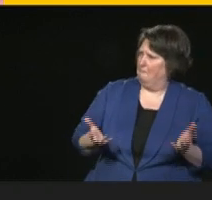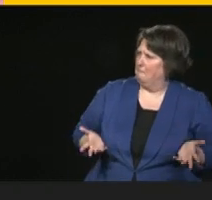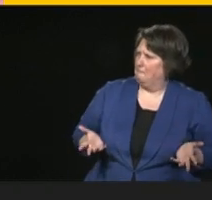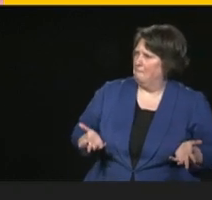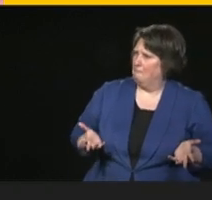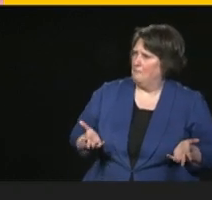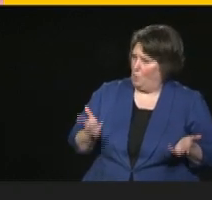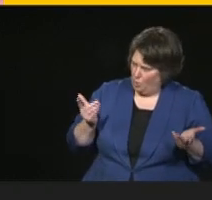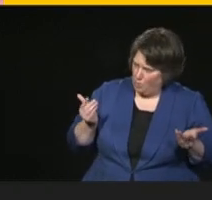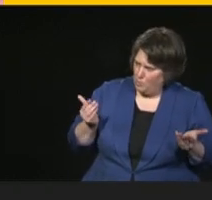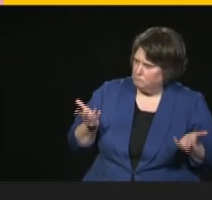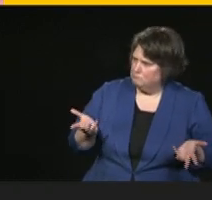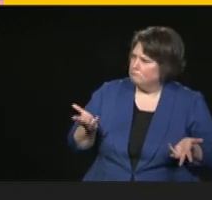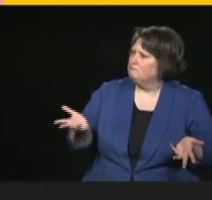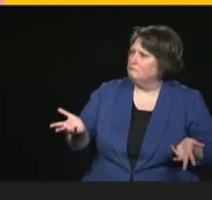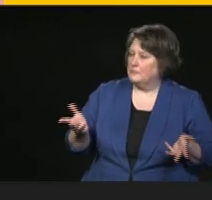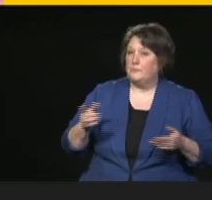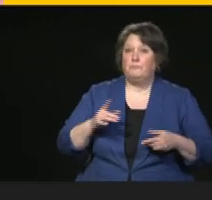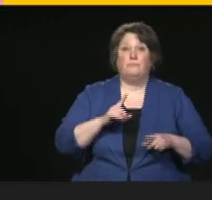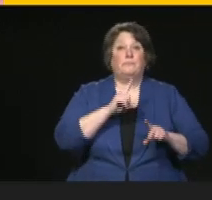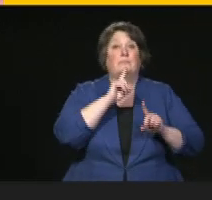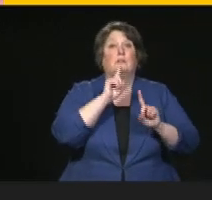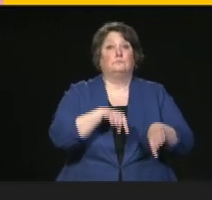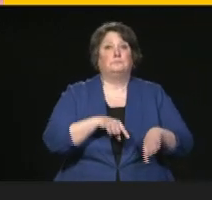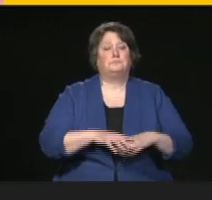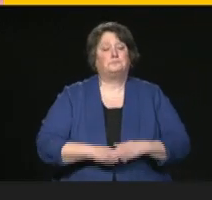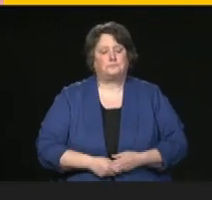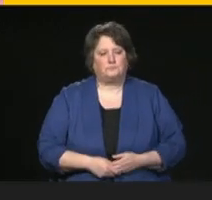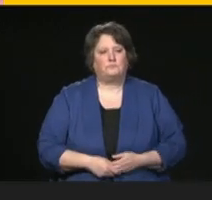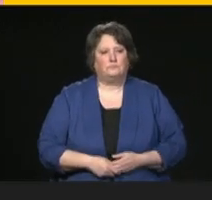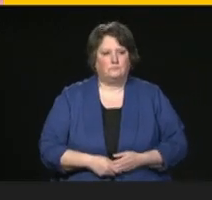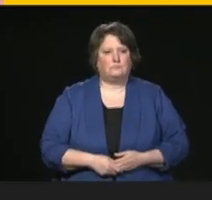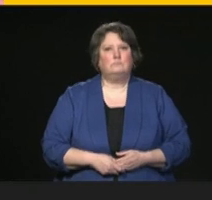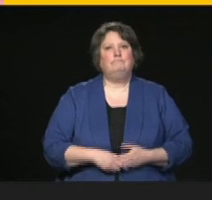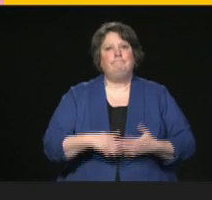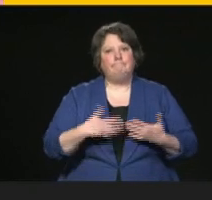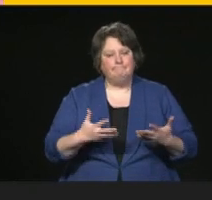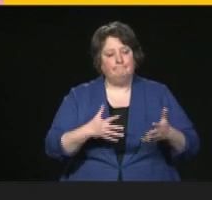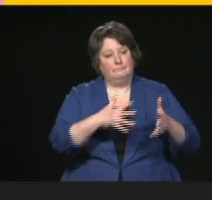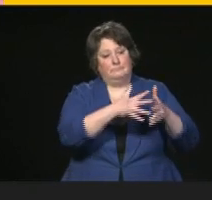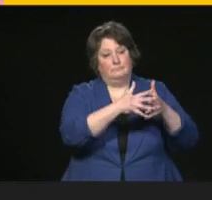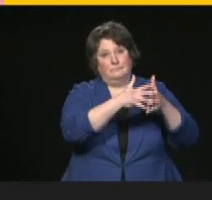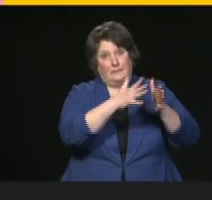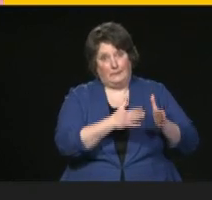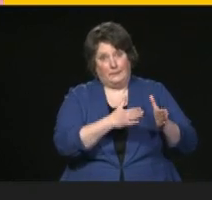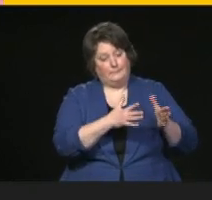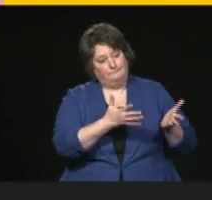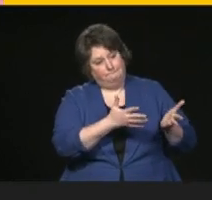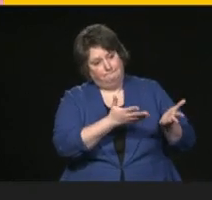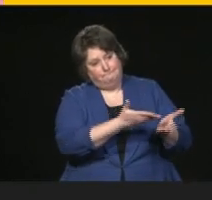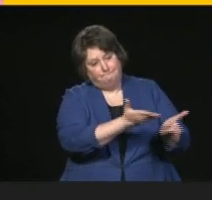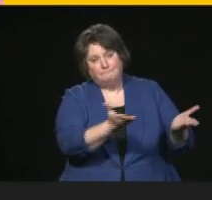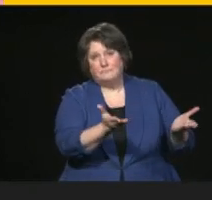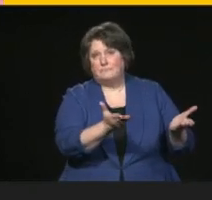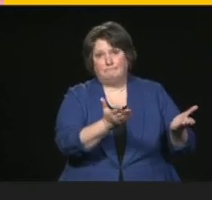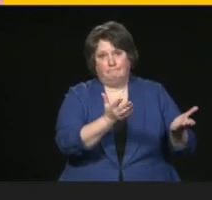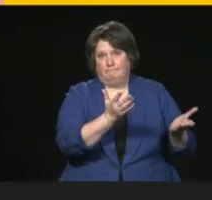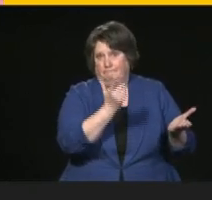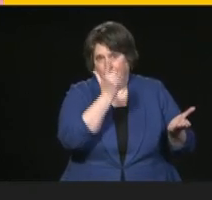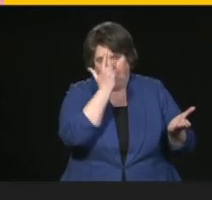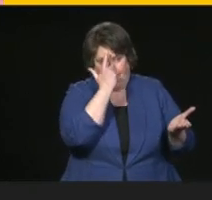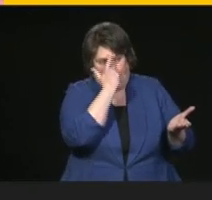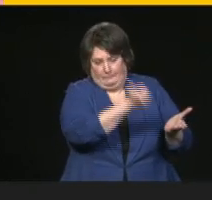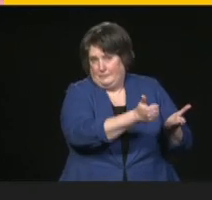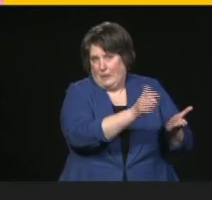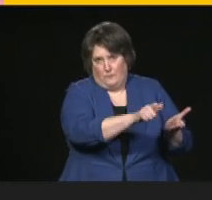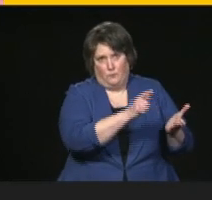Answer. For the Americans? Well, it's up to them to make announcements with respect to their